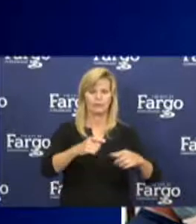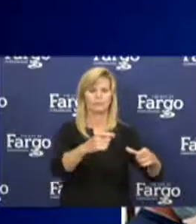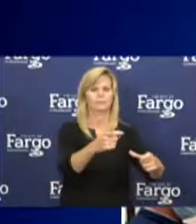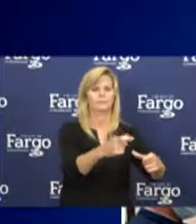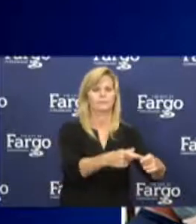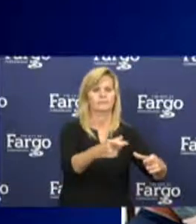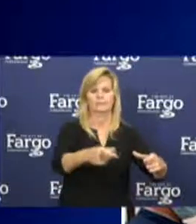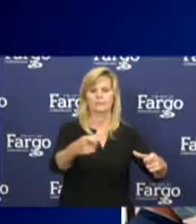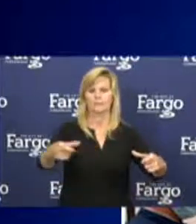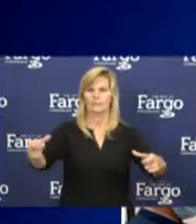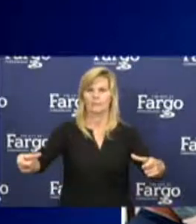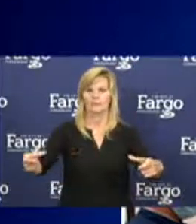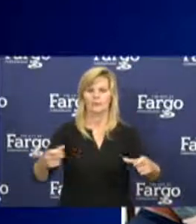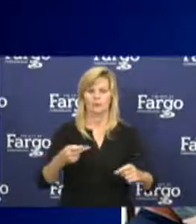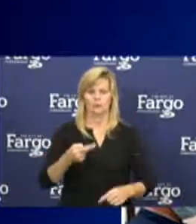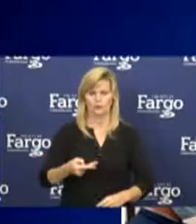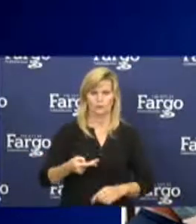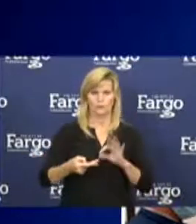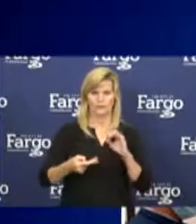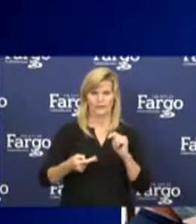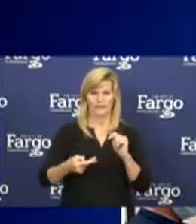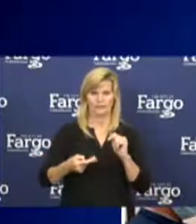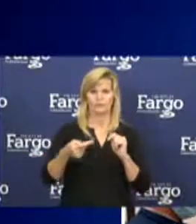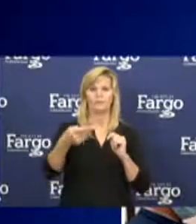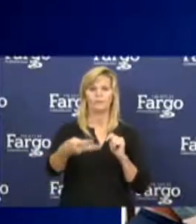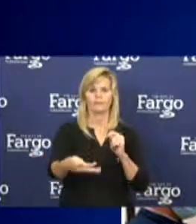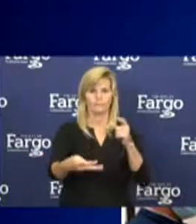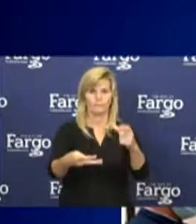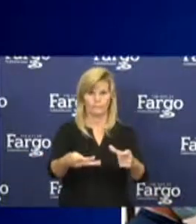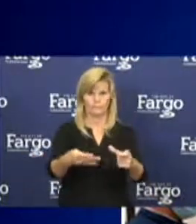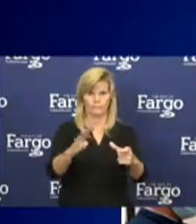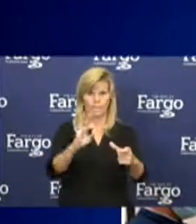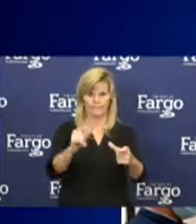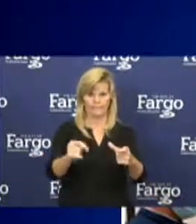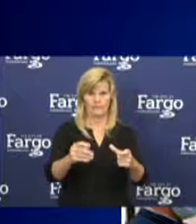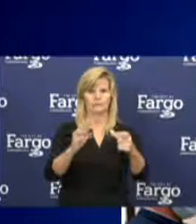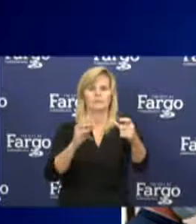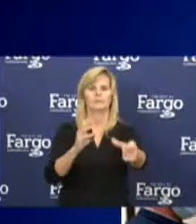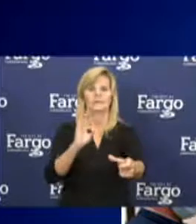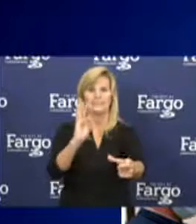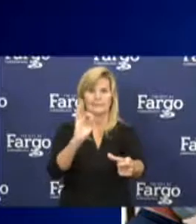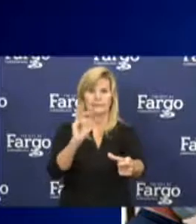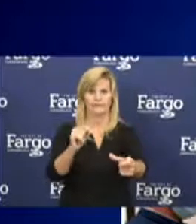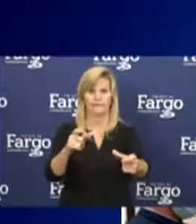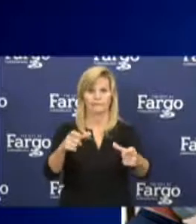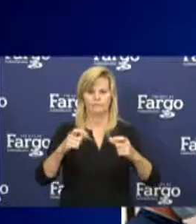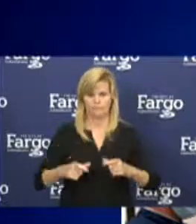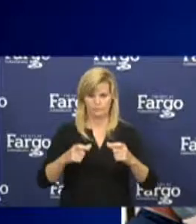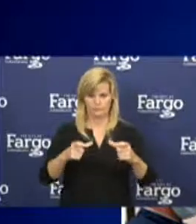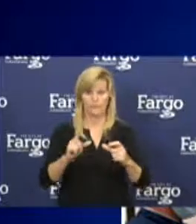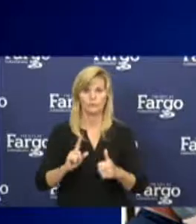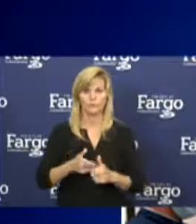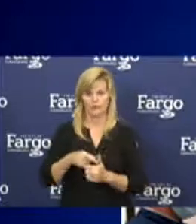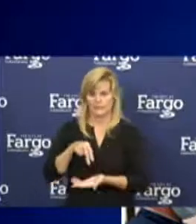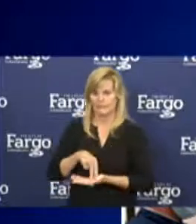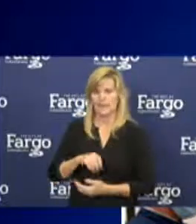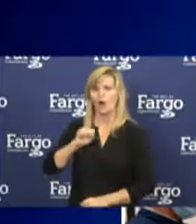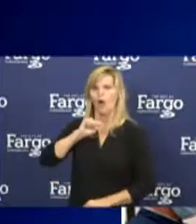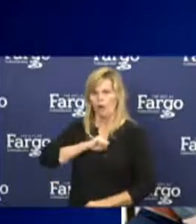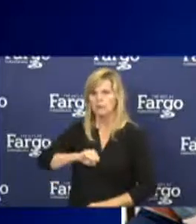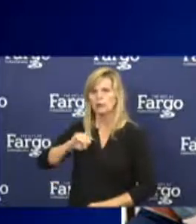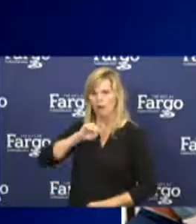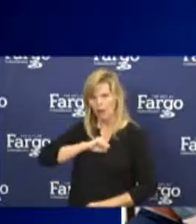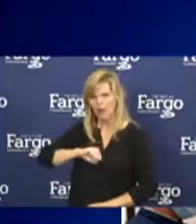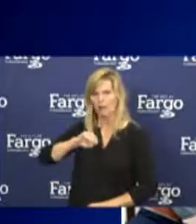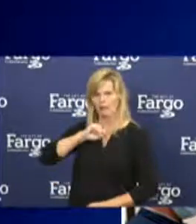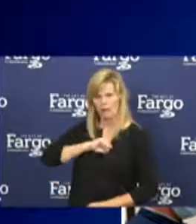at 2, 4, and 6 feet away from him. First, without a mask, he coughed hard for about 15